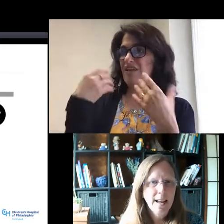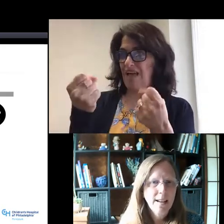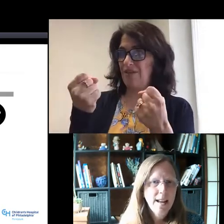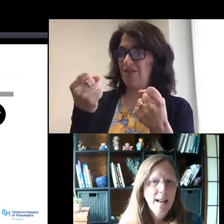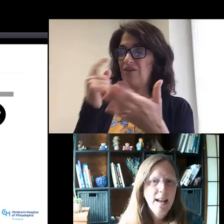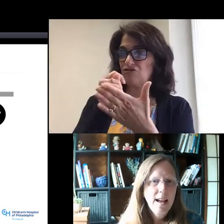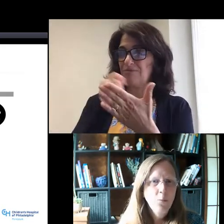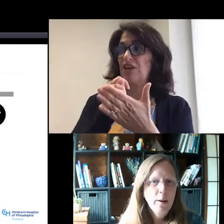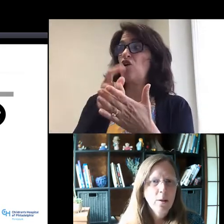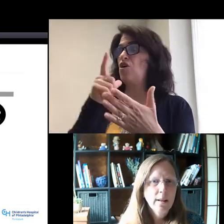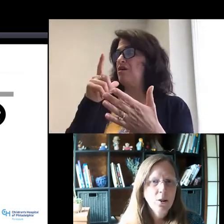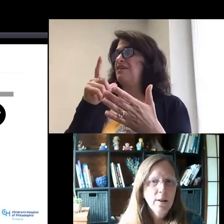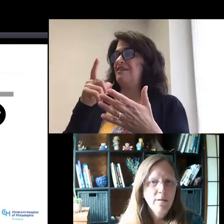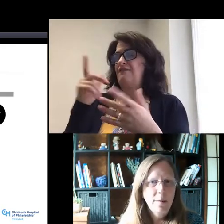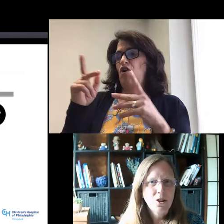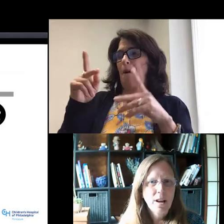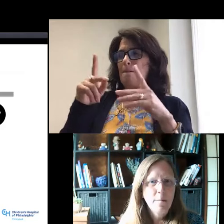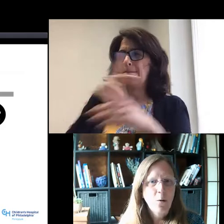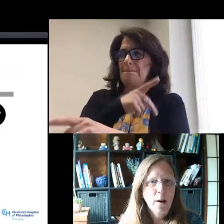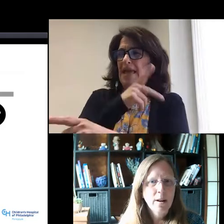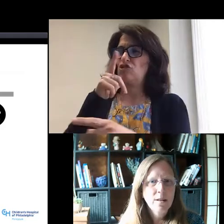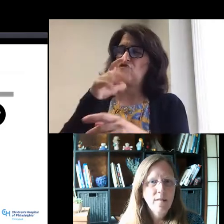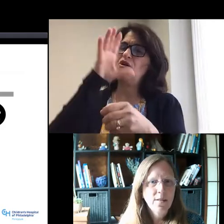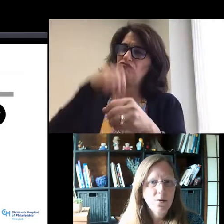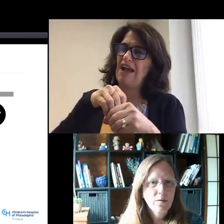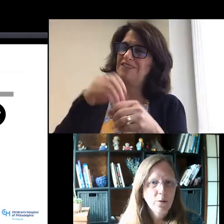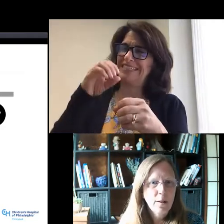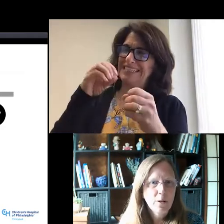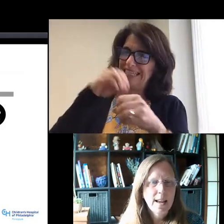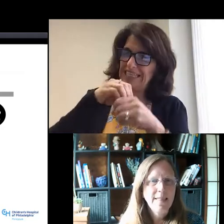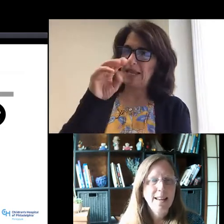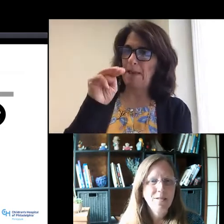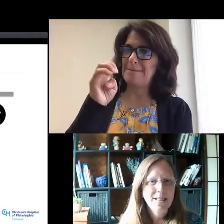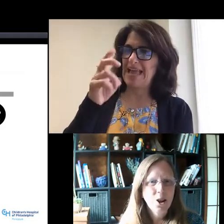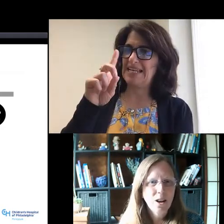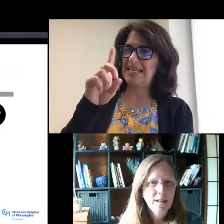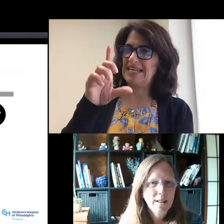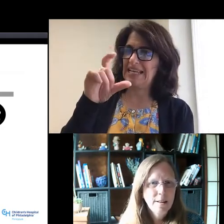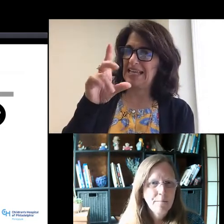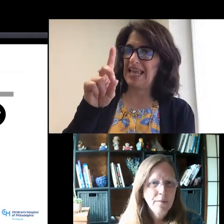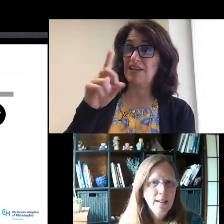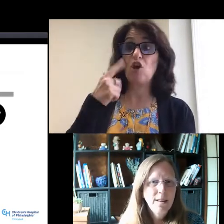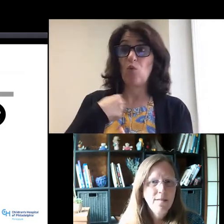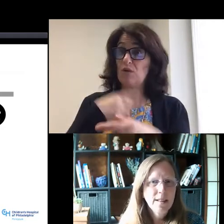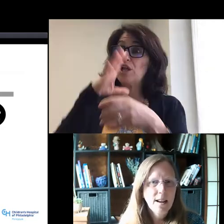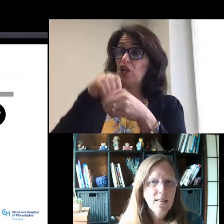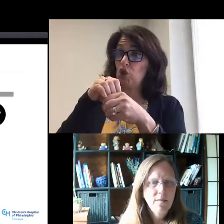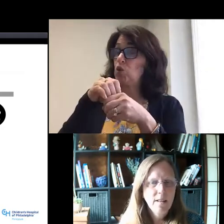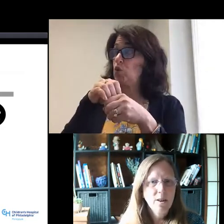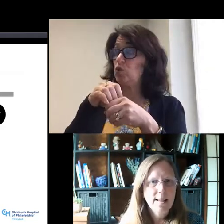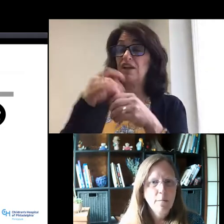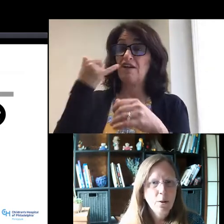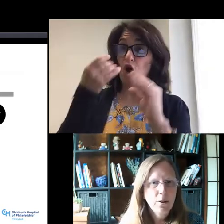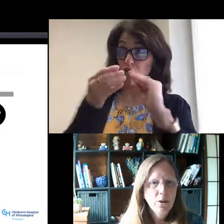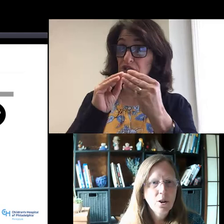in Medicaid. And we will include information about where to find those phone numbers at the end of this talk. In Philadelphia,